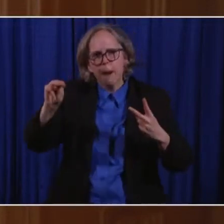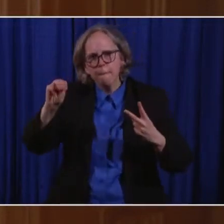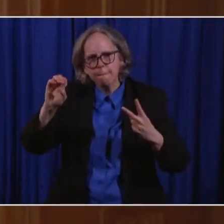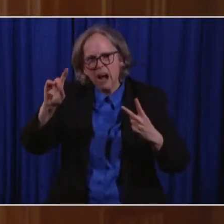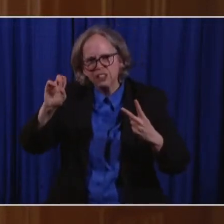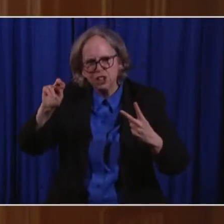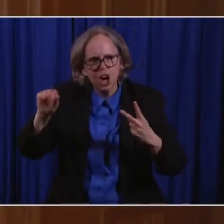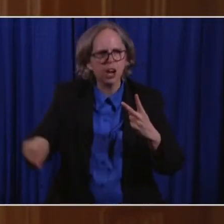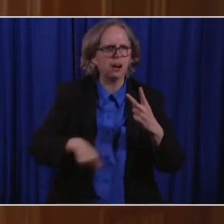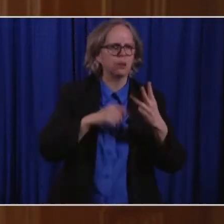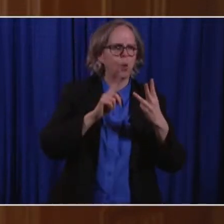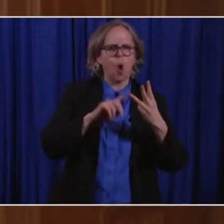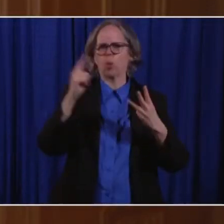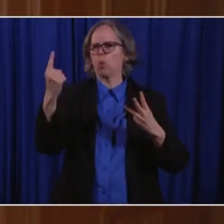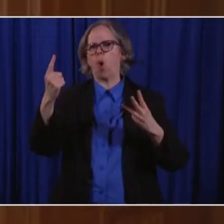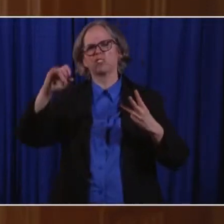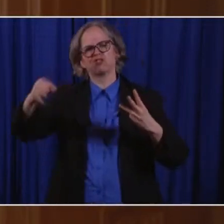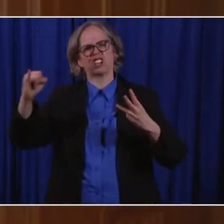for themselves.